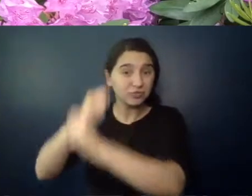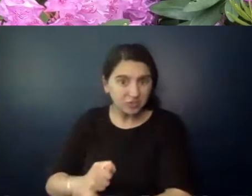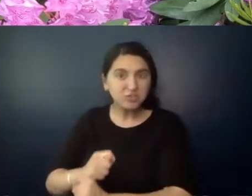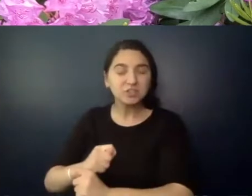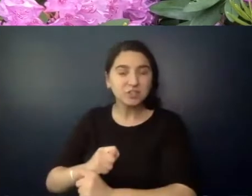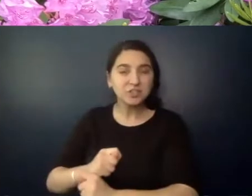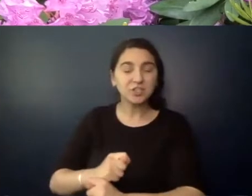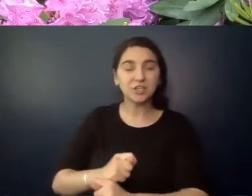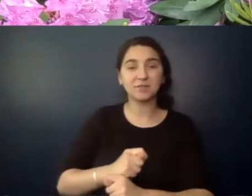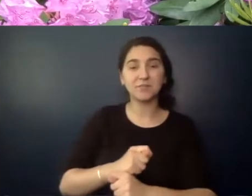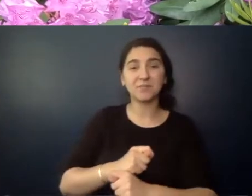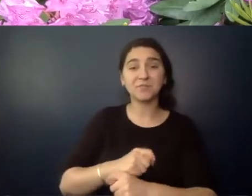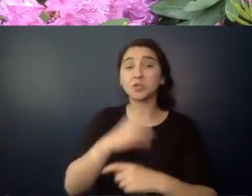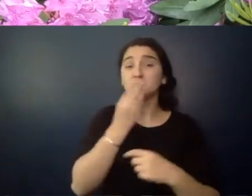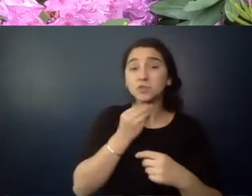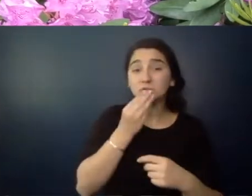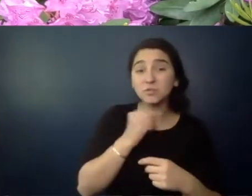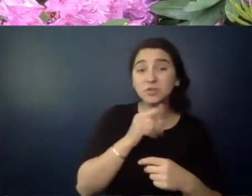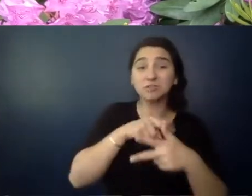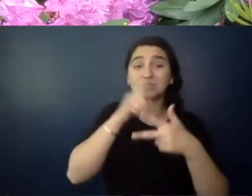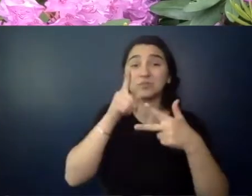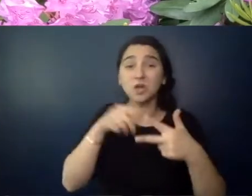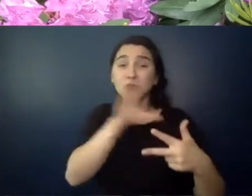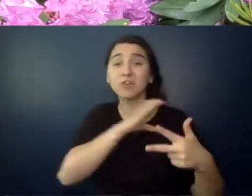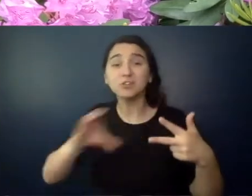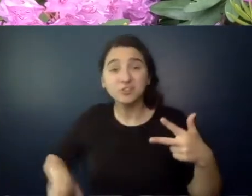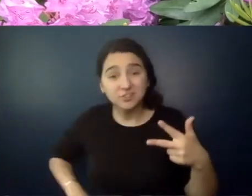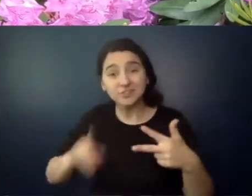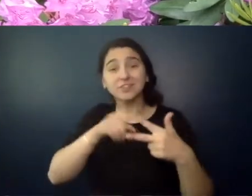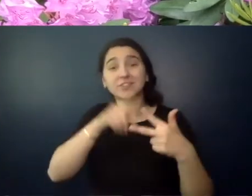Muslims under one roof.